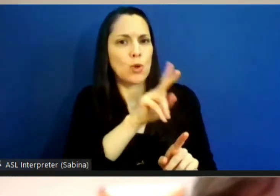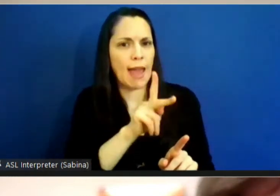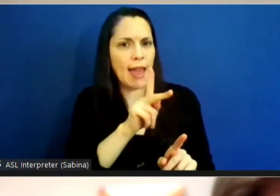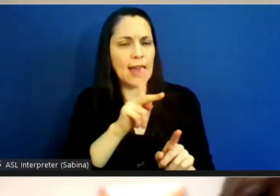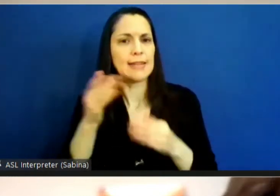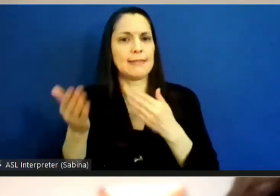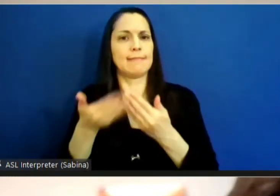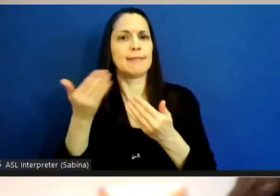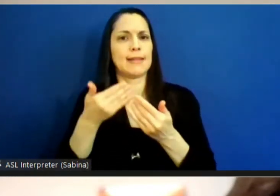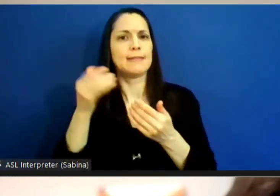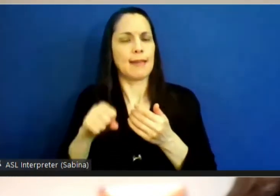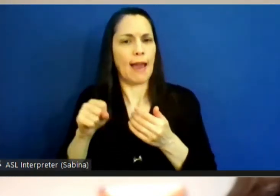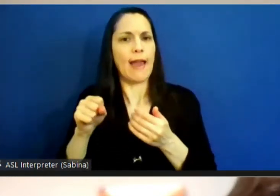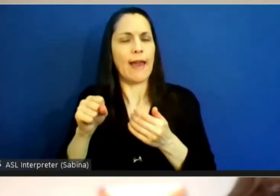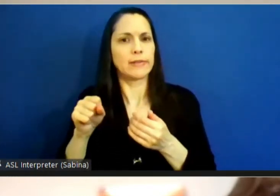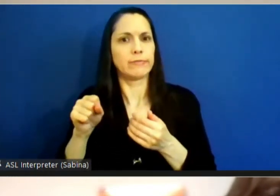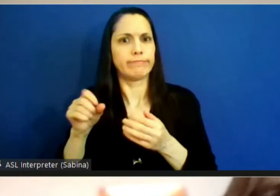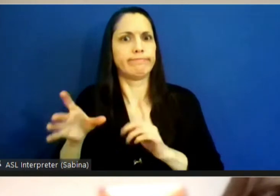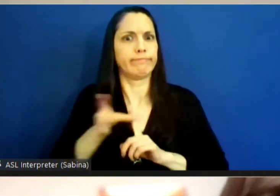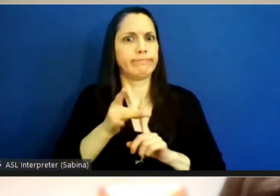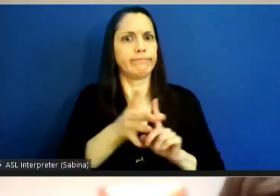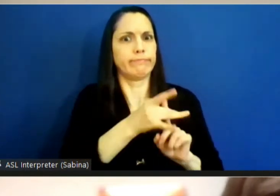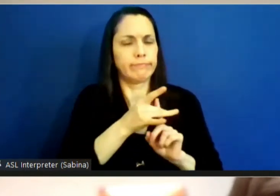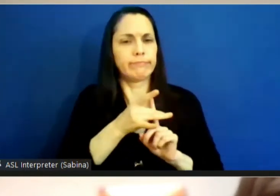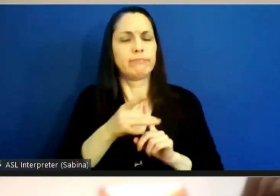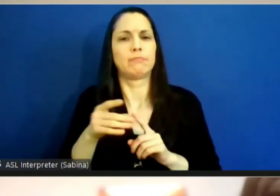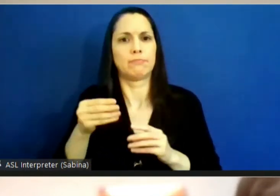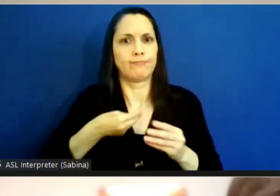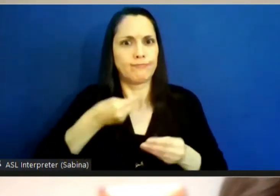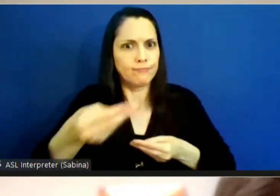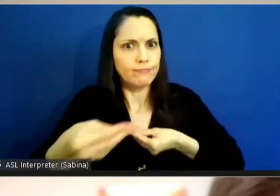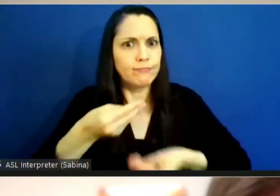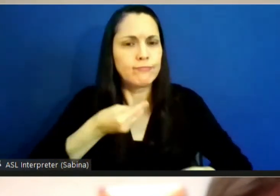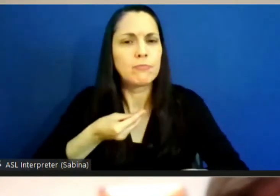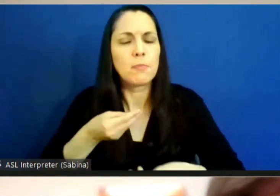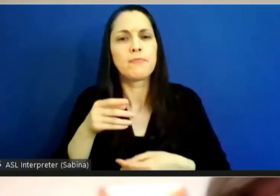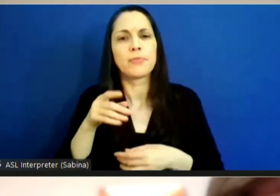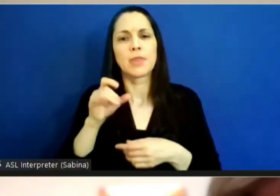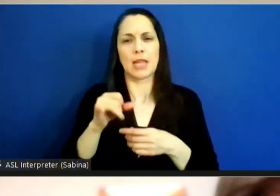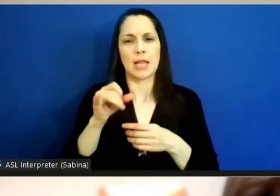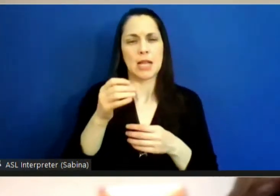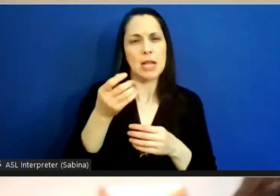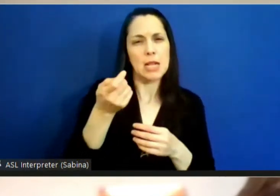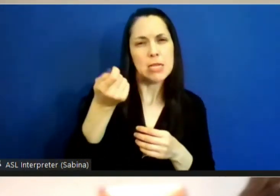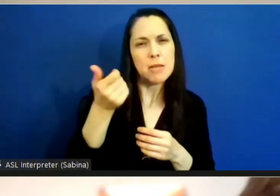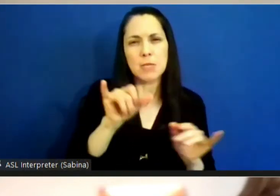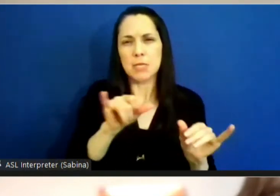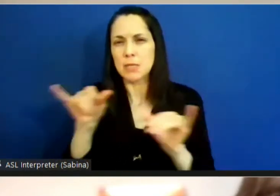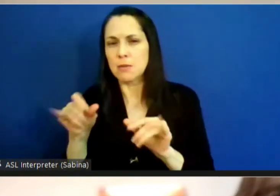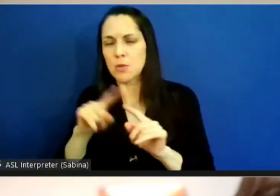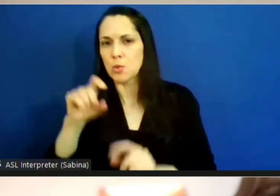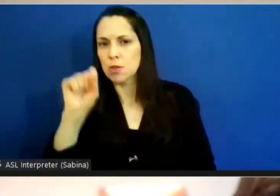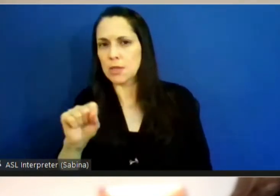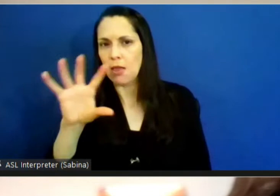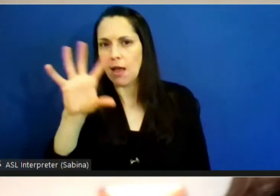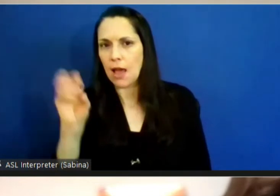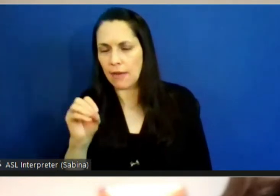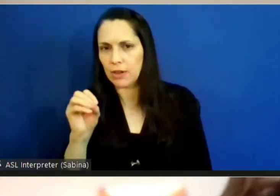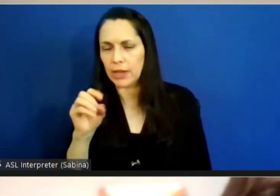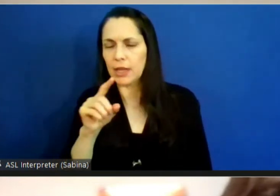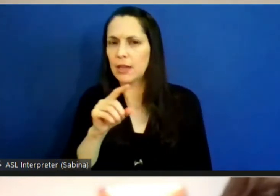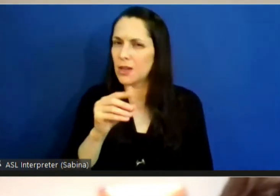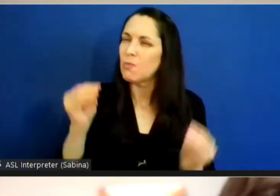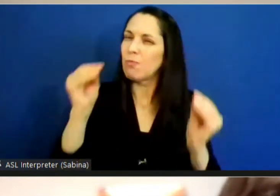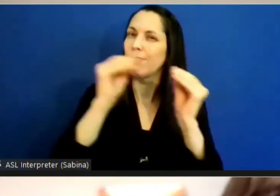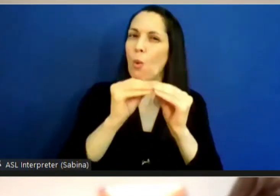it has some characteristics of the South African variant, and so it is more virulent.